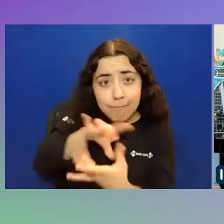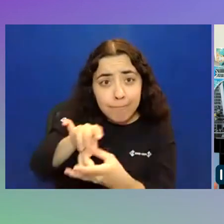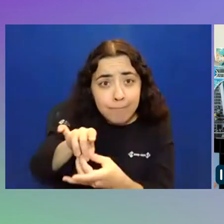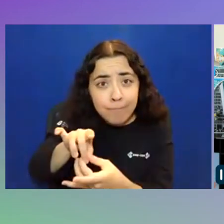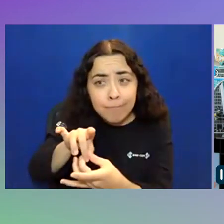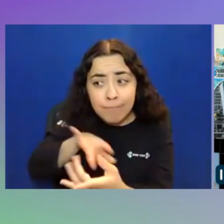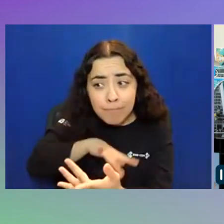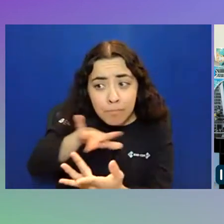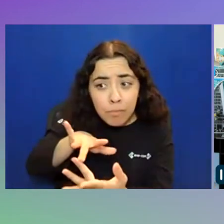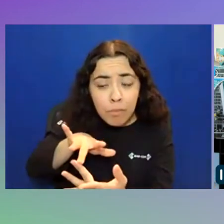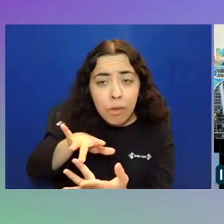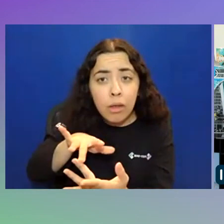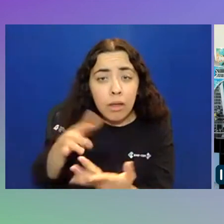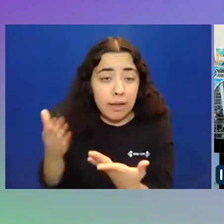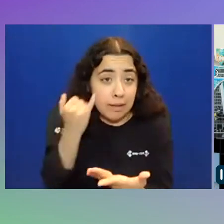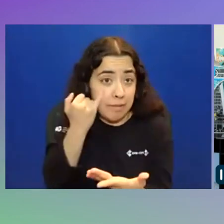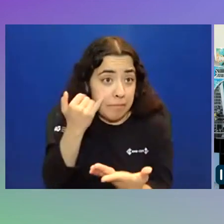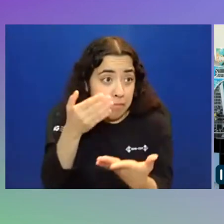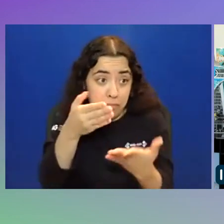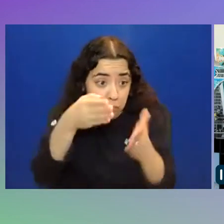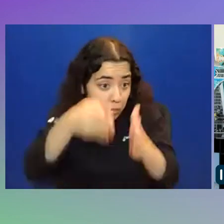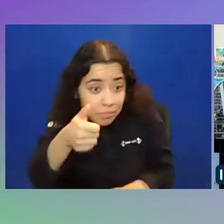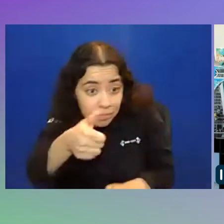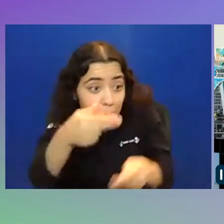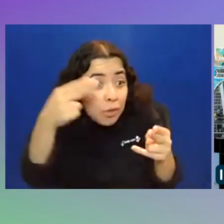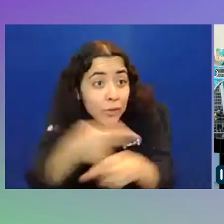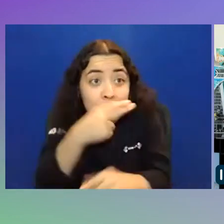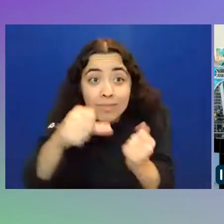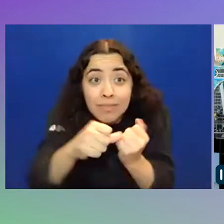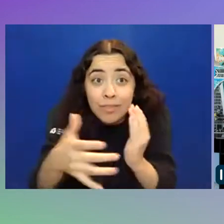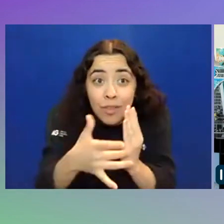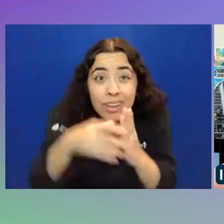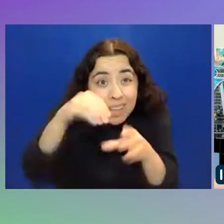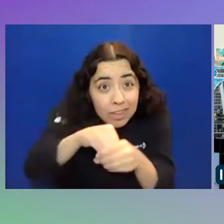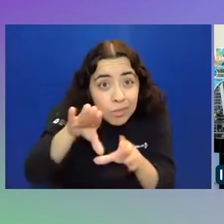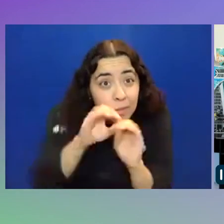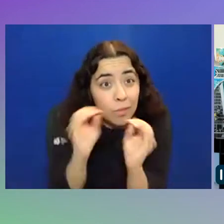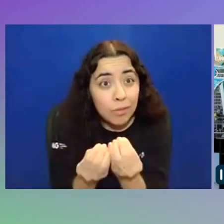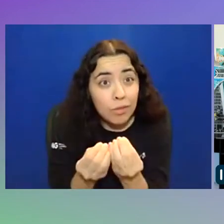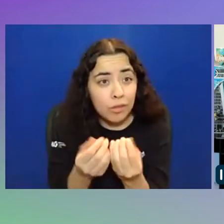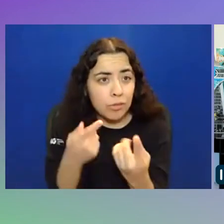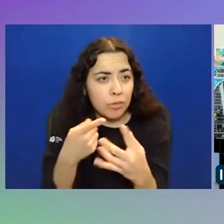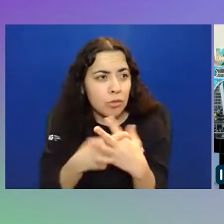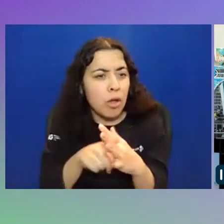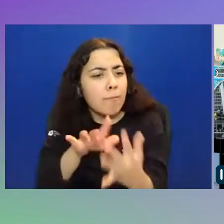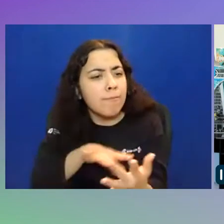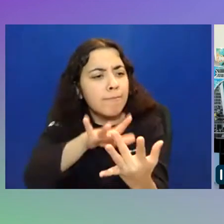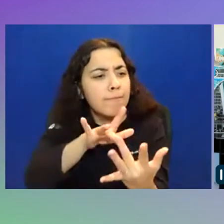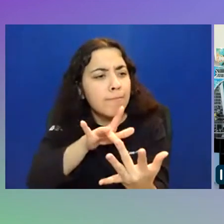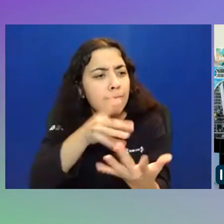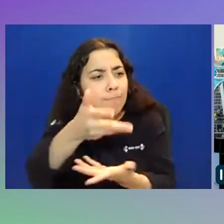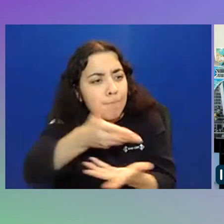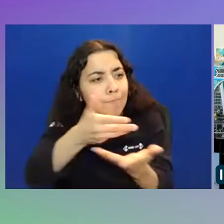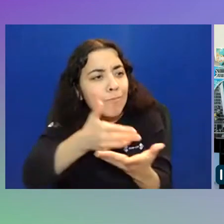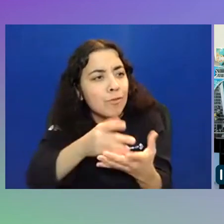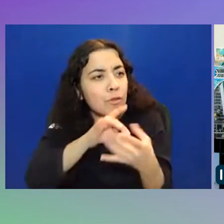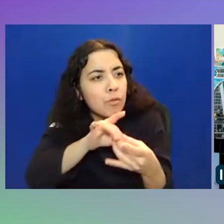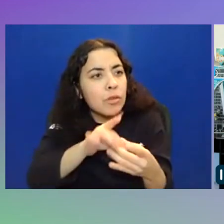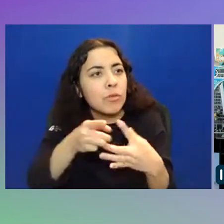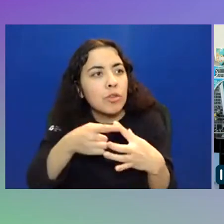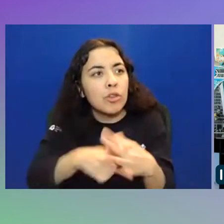at people who are using assistive technology today, organization, and trying to build relationships there to plot a path forward.